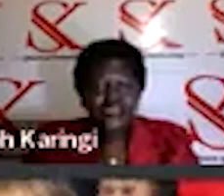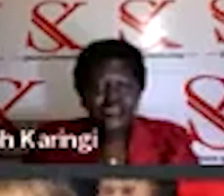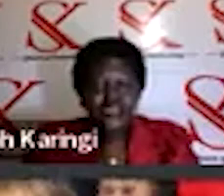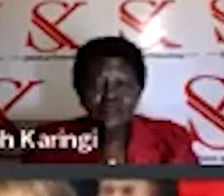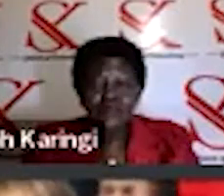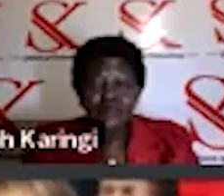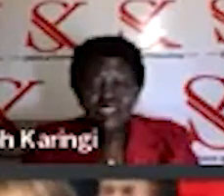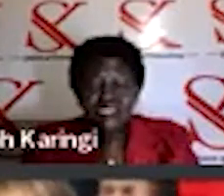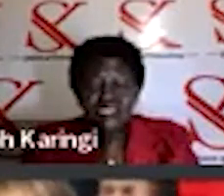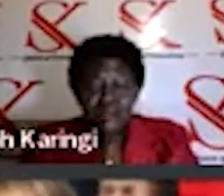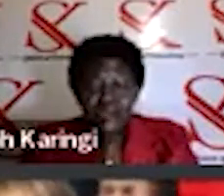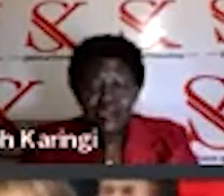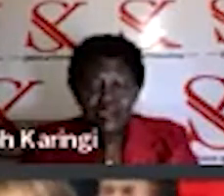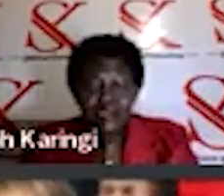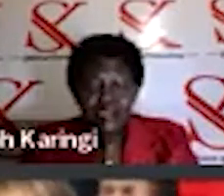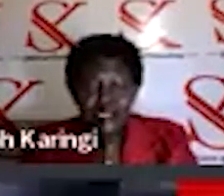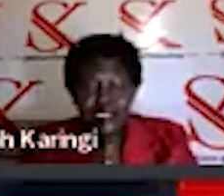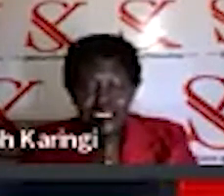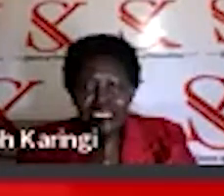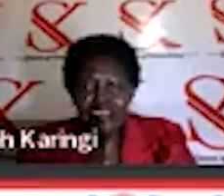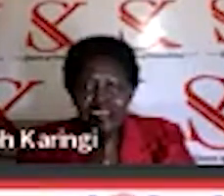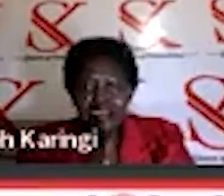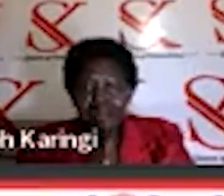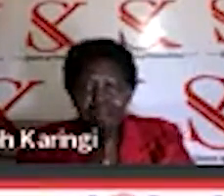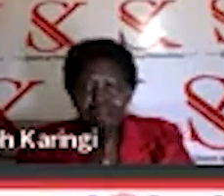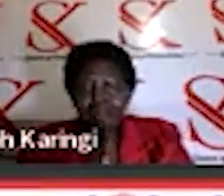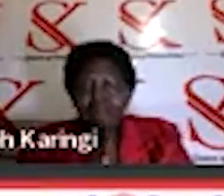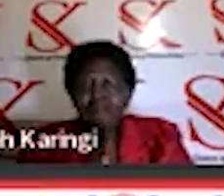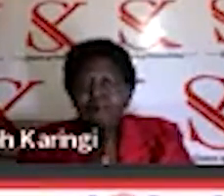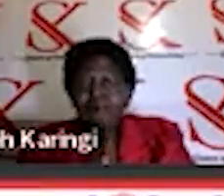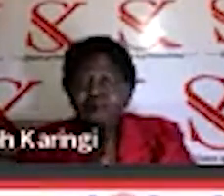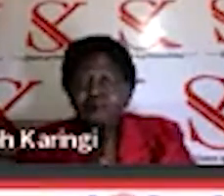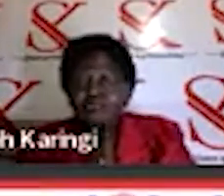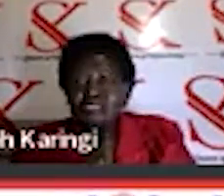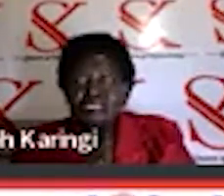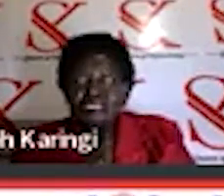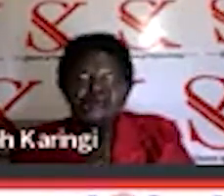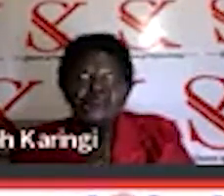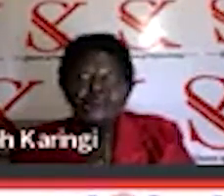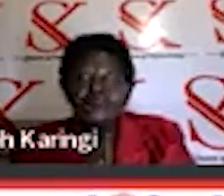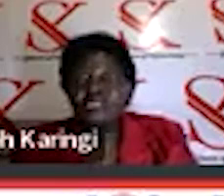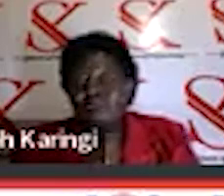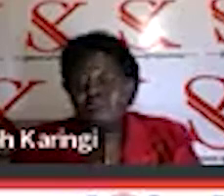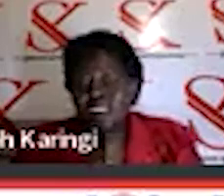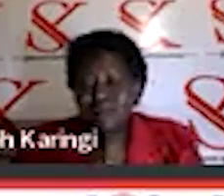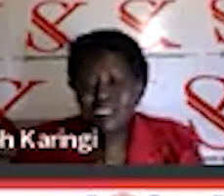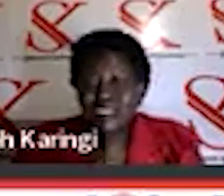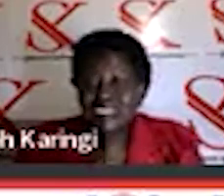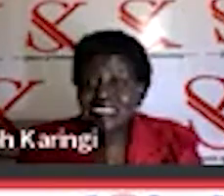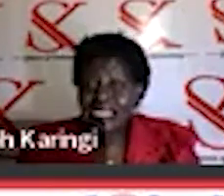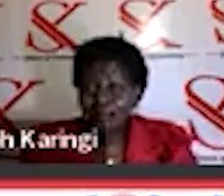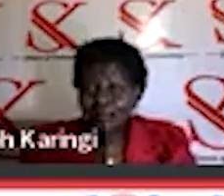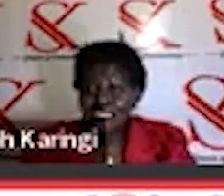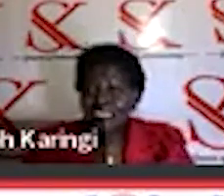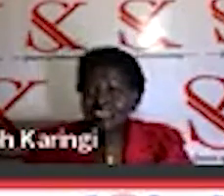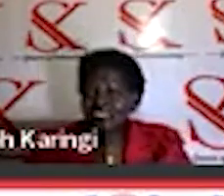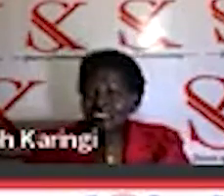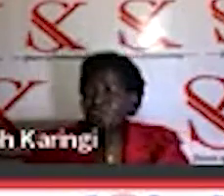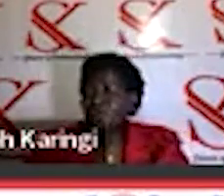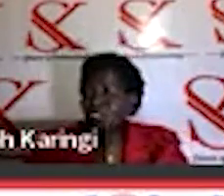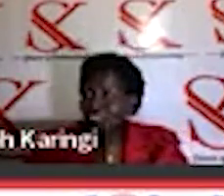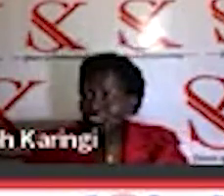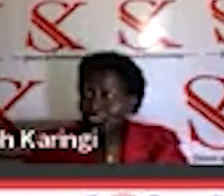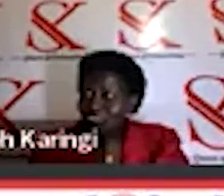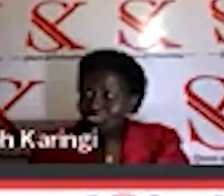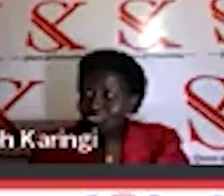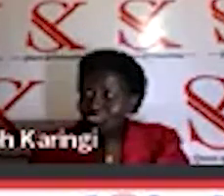I want to describe networking, and number one, of course, both Global Networks Investment. This is a company I started